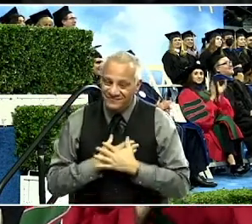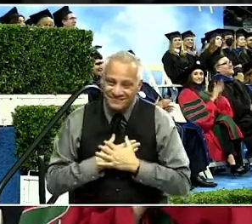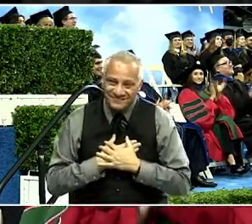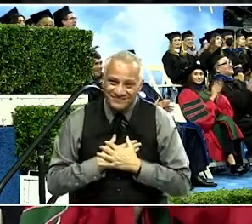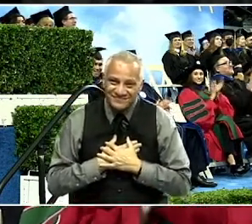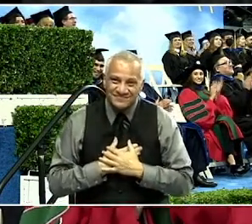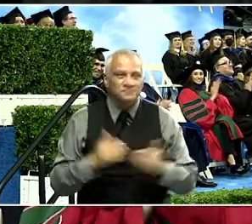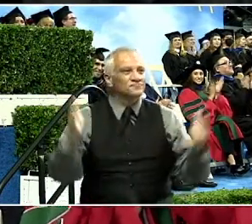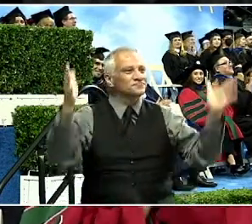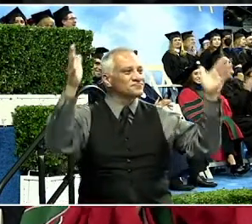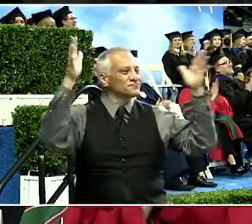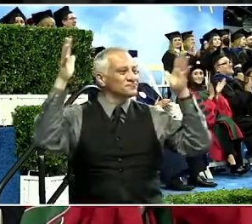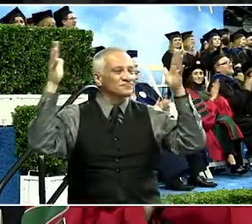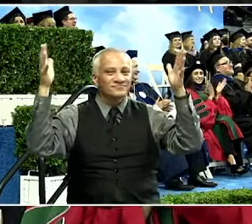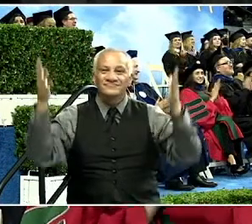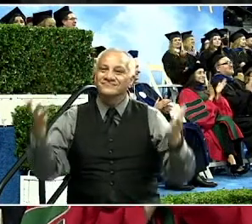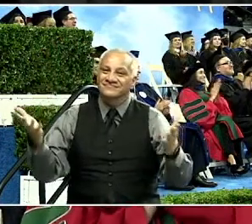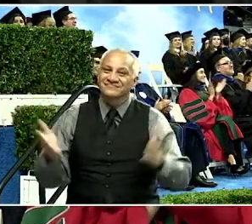Yes.